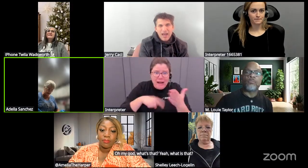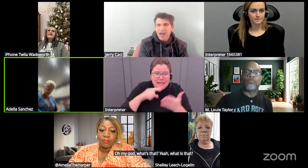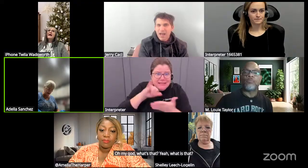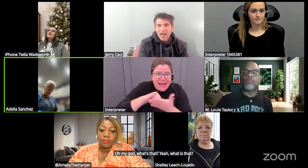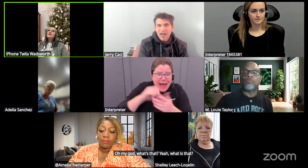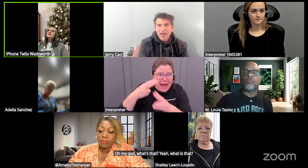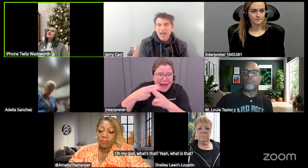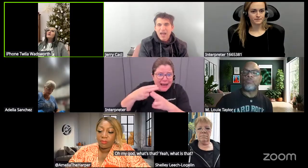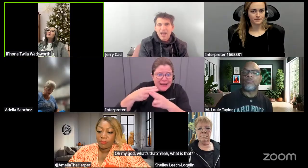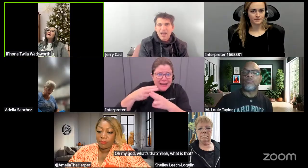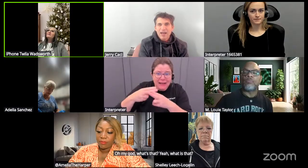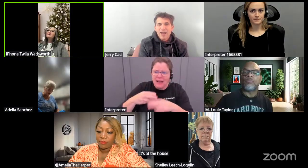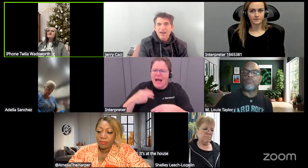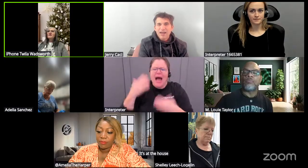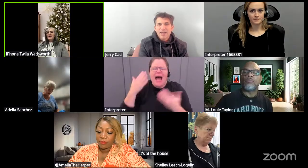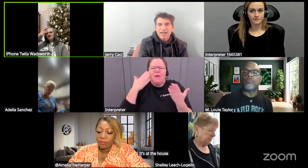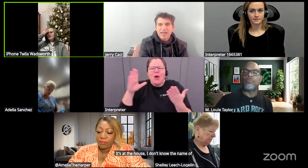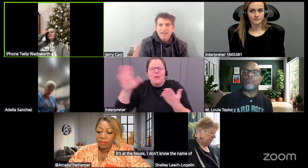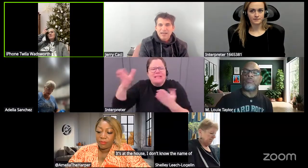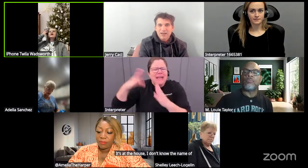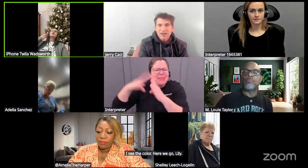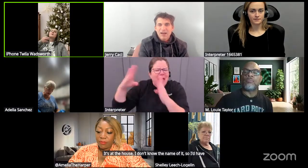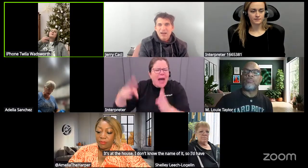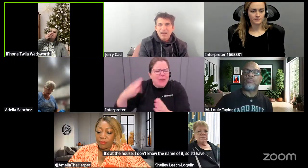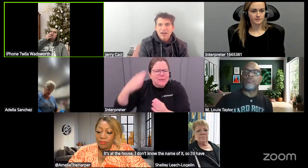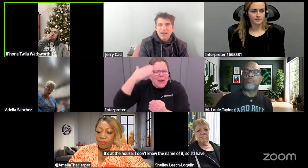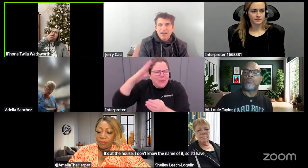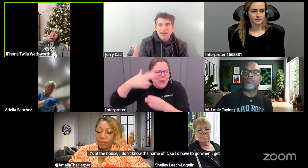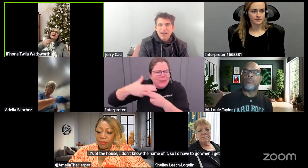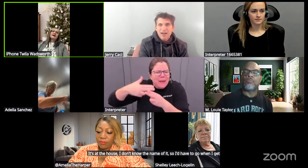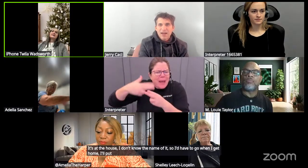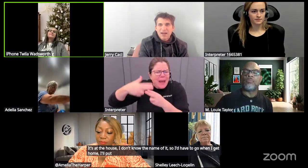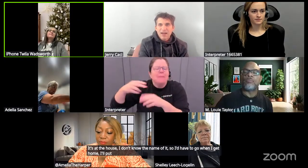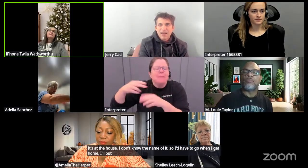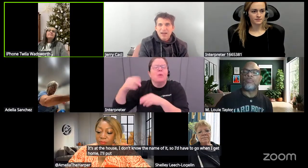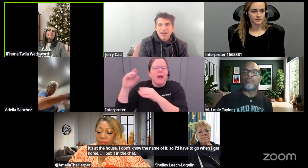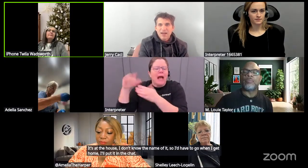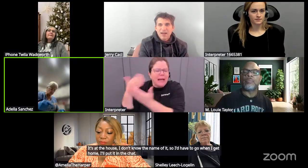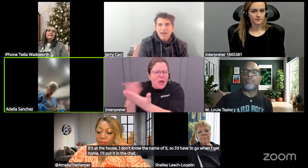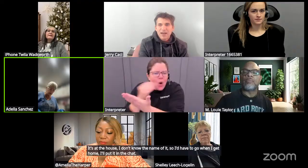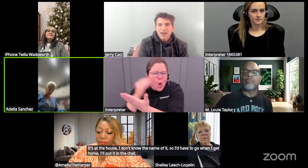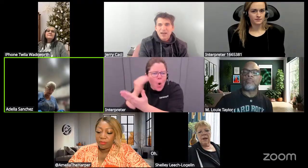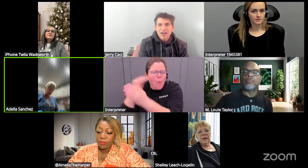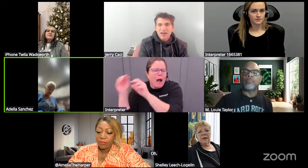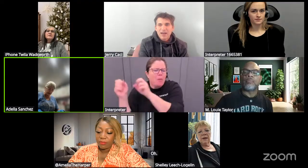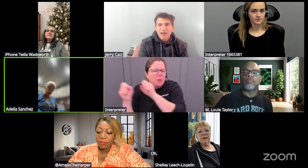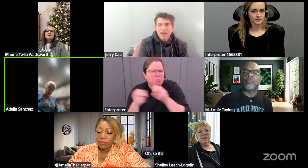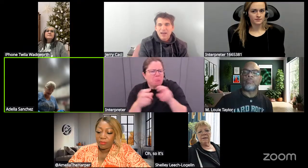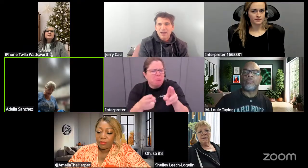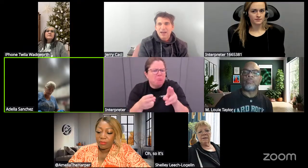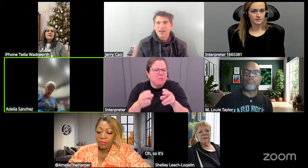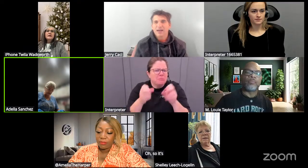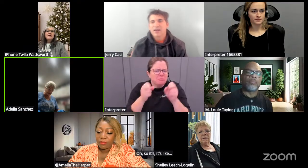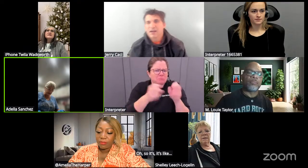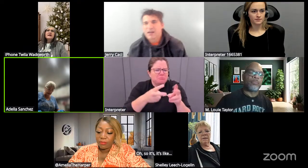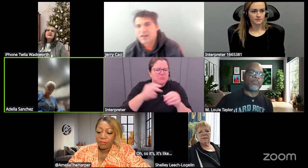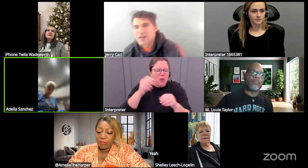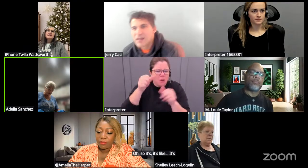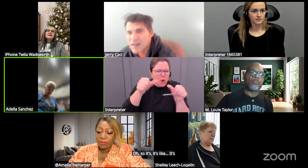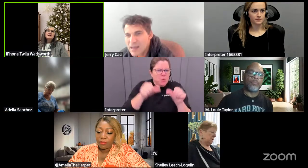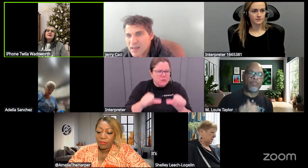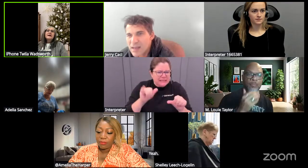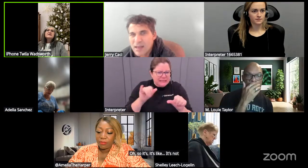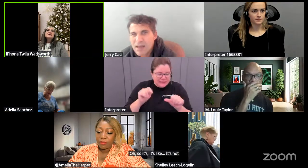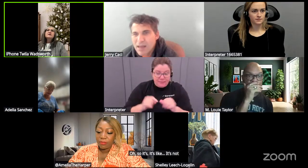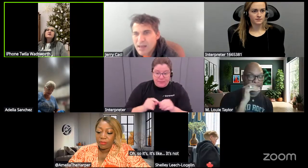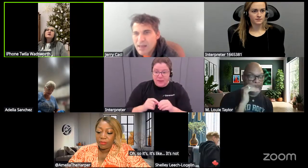An It's app? at the house. I don't know the name of it, so I'd have to go when I get home. I'll put it in the chat. Oh, so it's like an Yeah. it's not an It's app, like